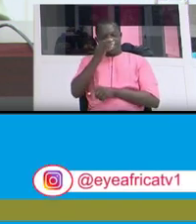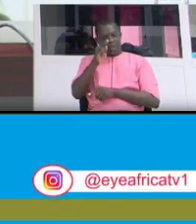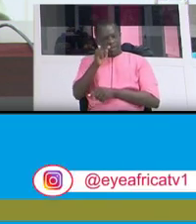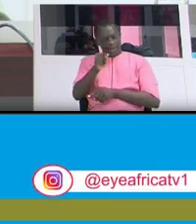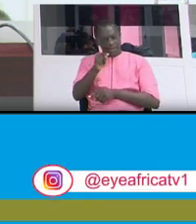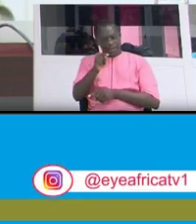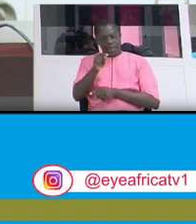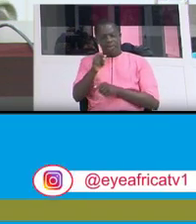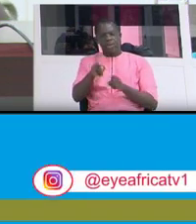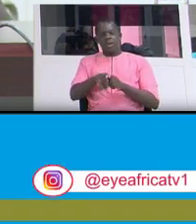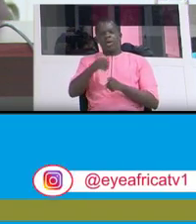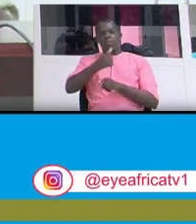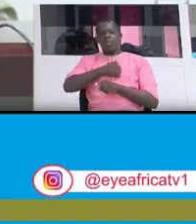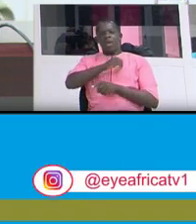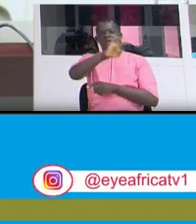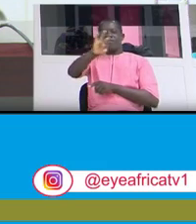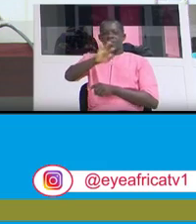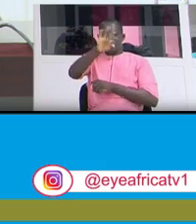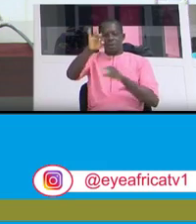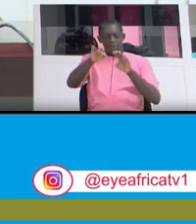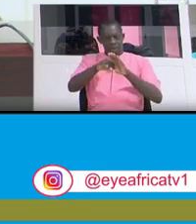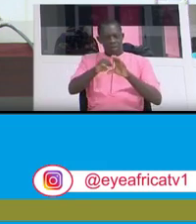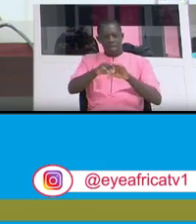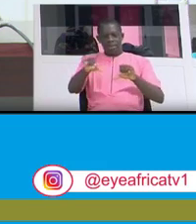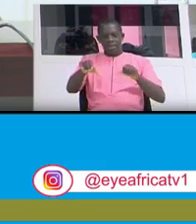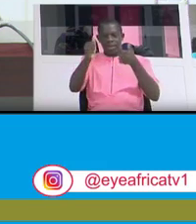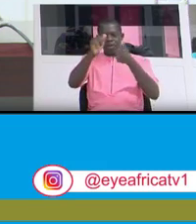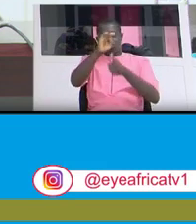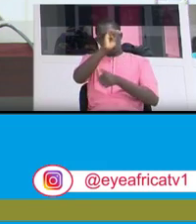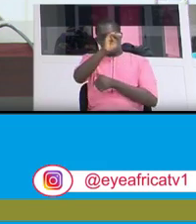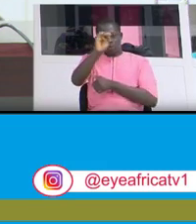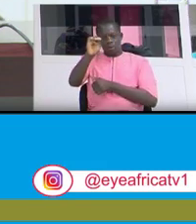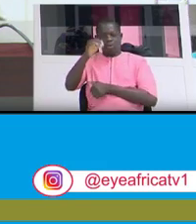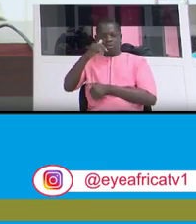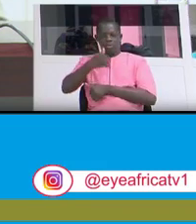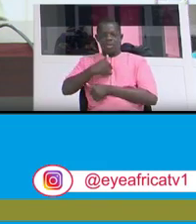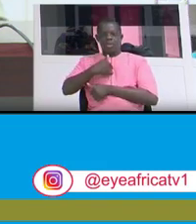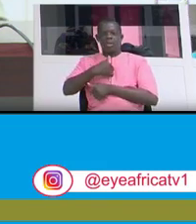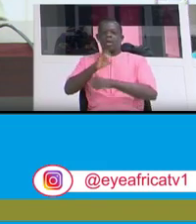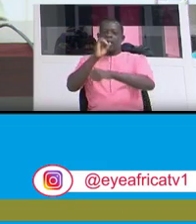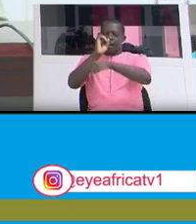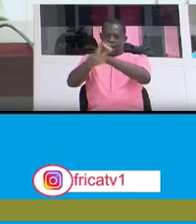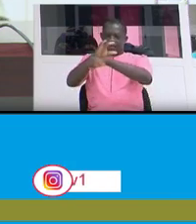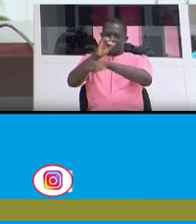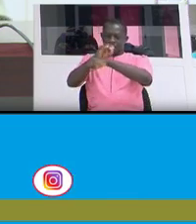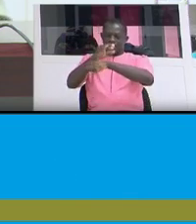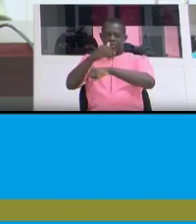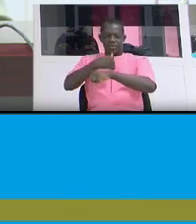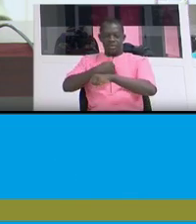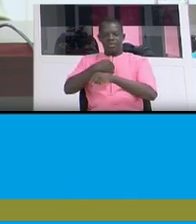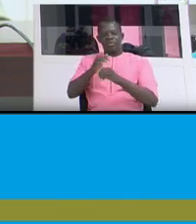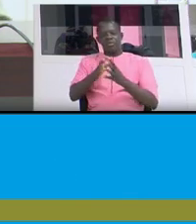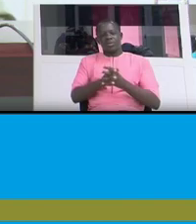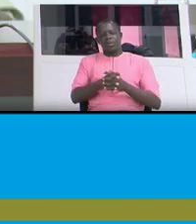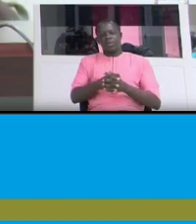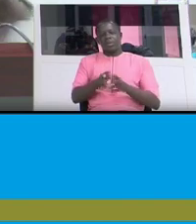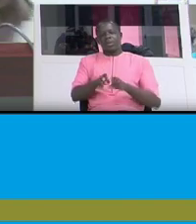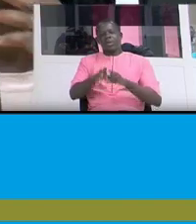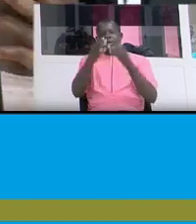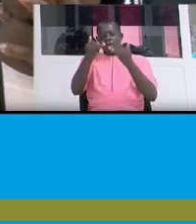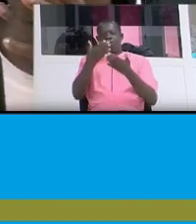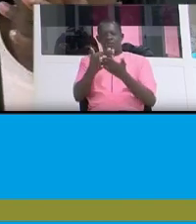he said that, my relatives used to call me and they speak to me. He